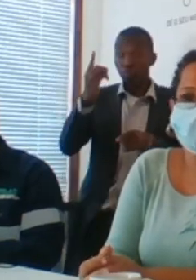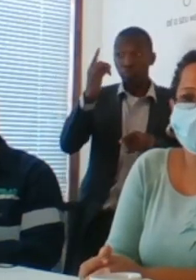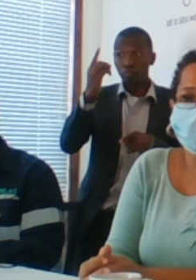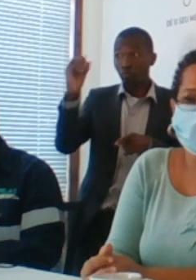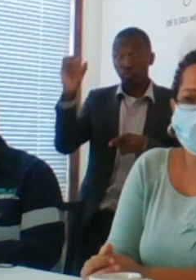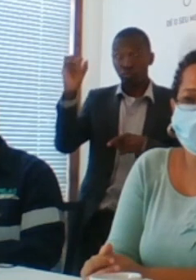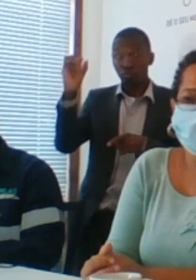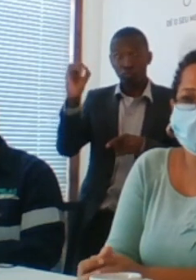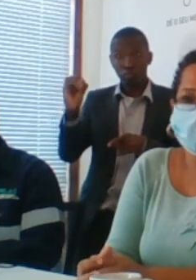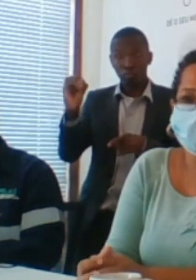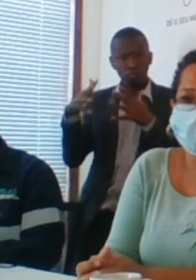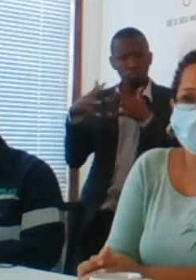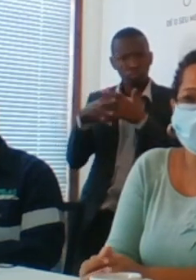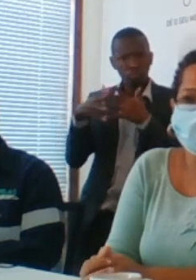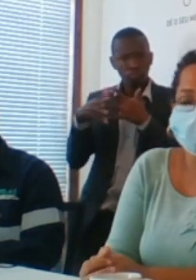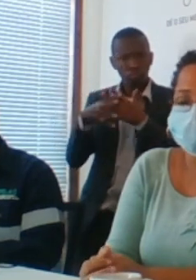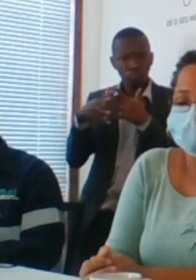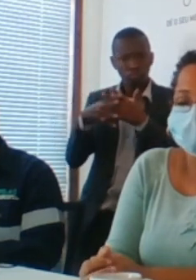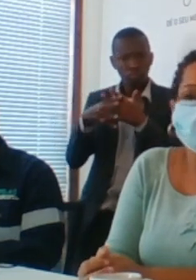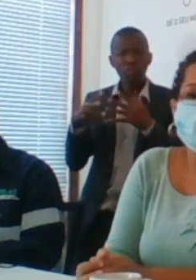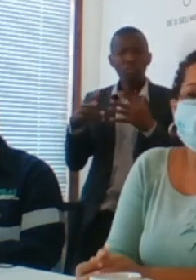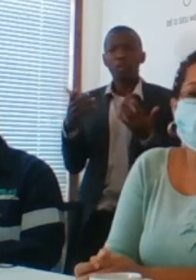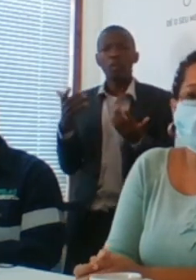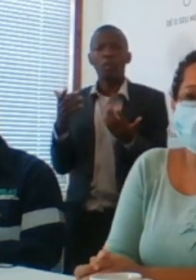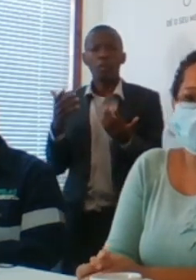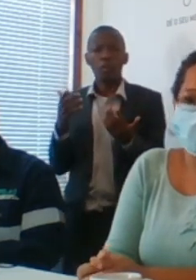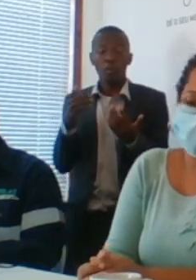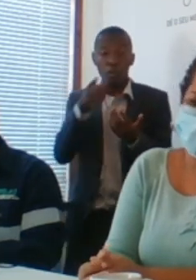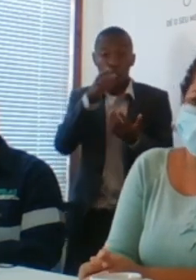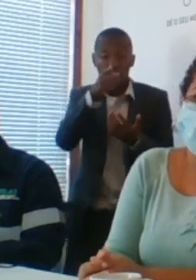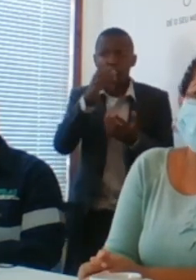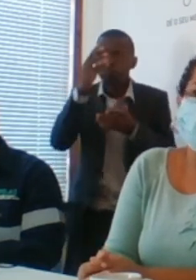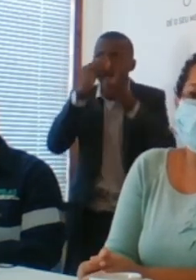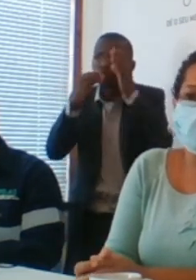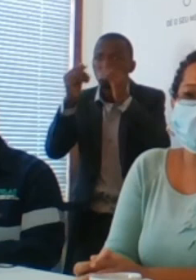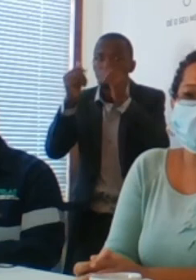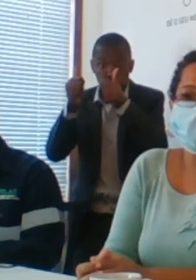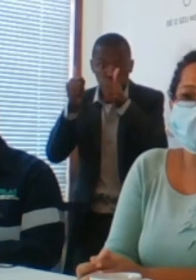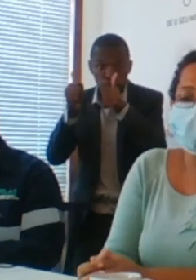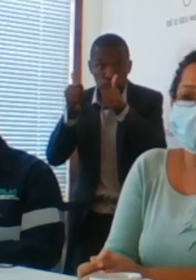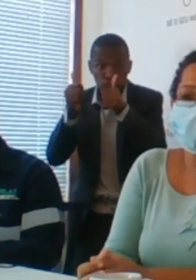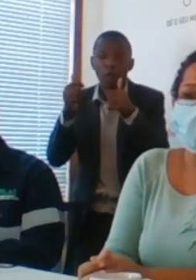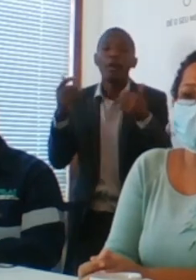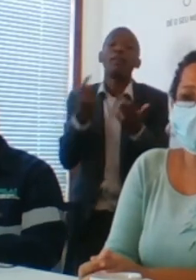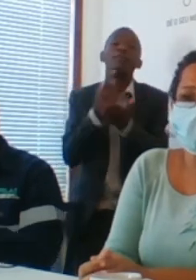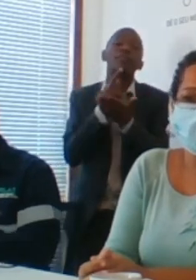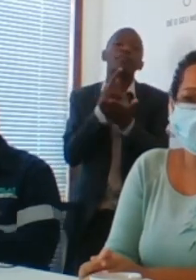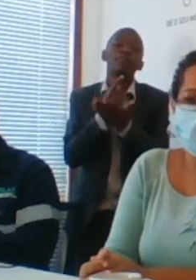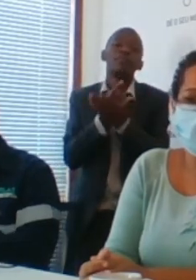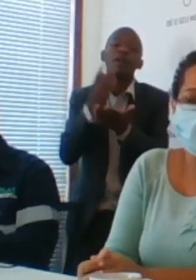full-builded and constituted psychologically and mentally, then you are capable for learning. You just need to have